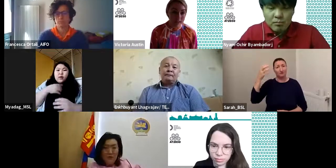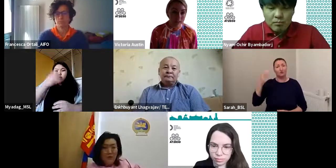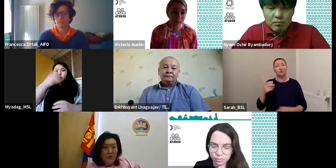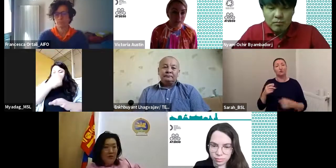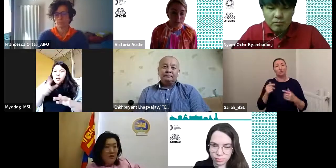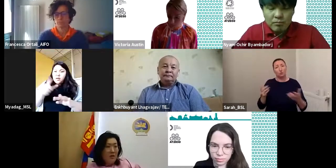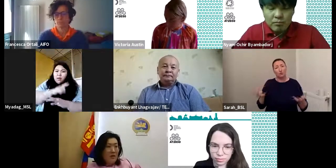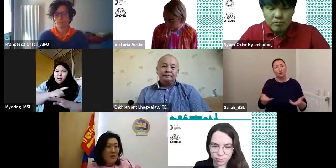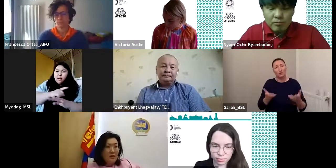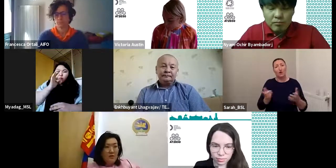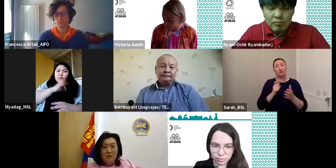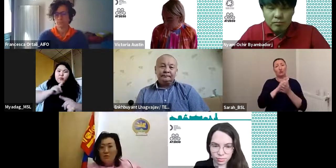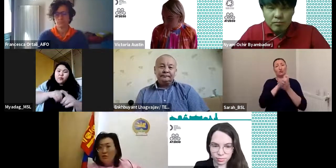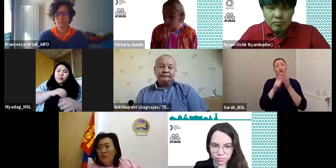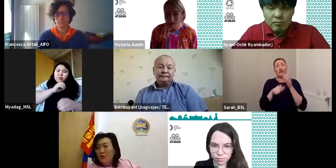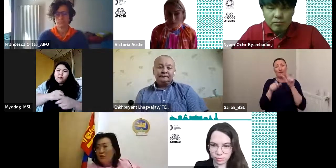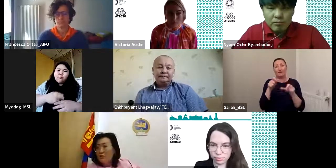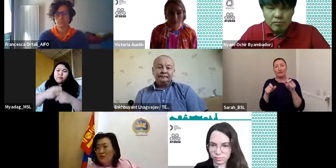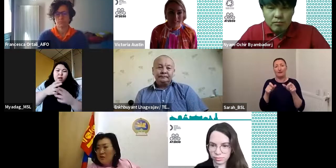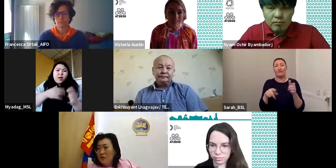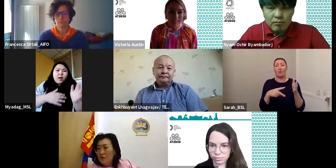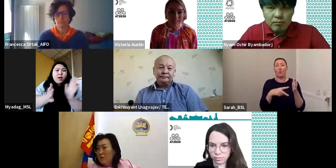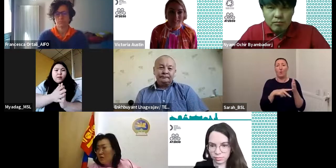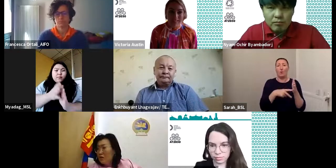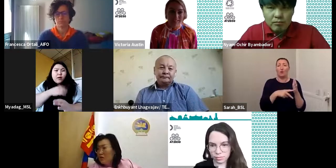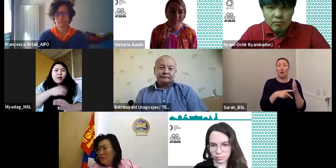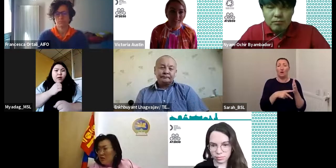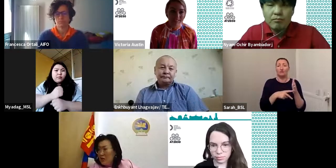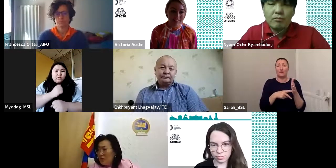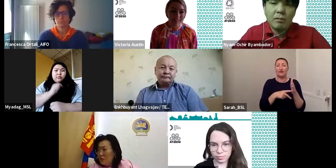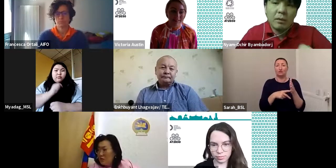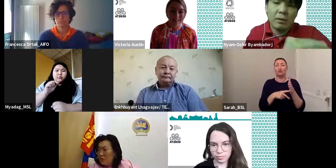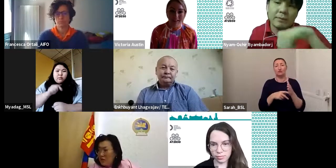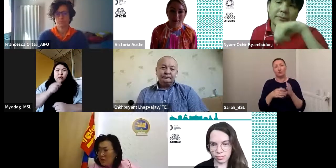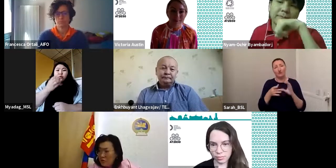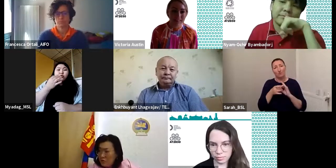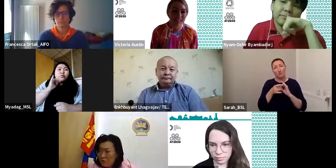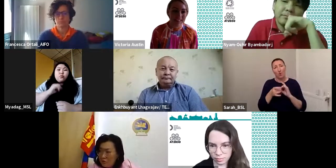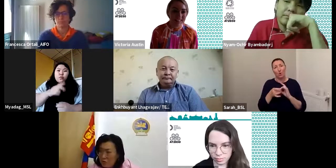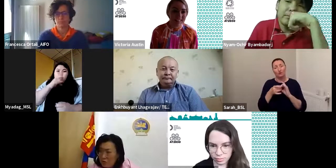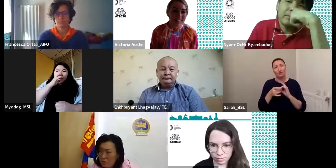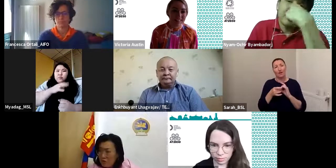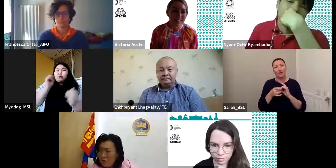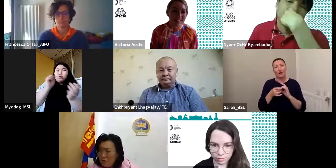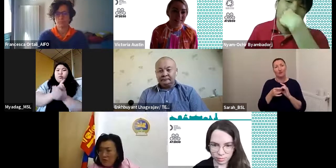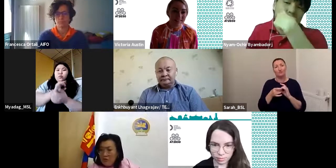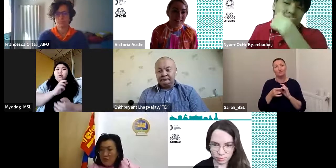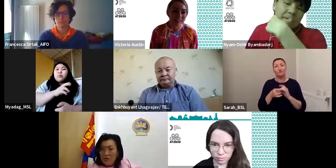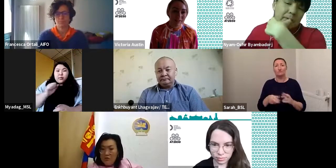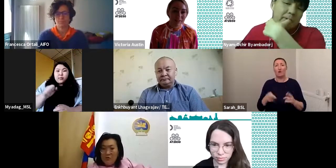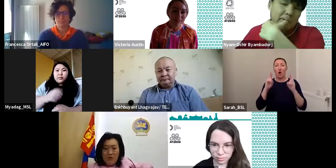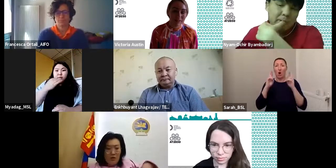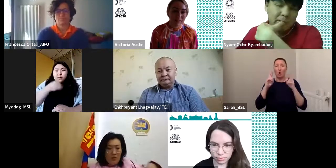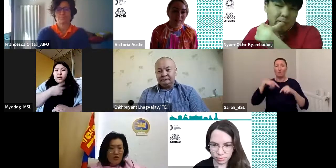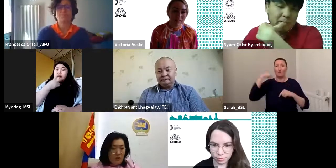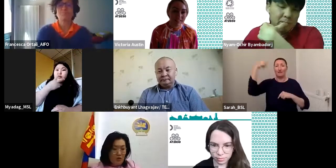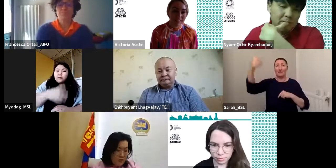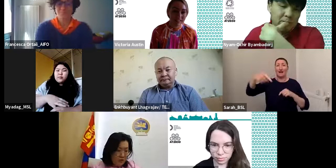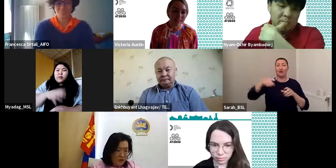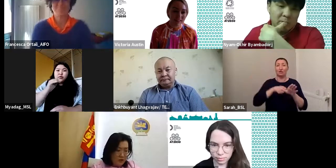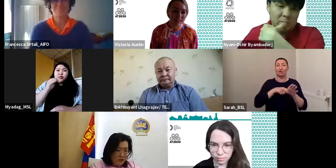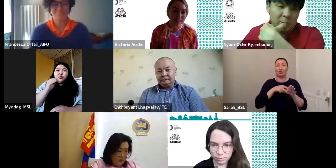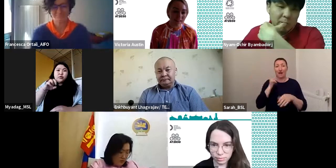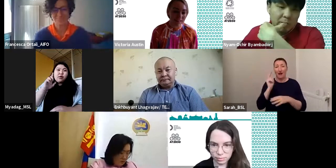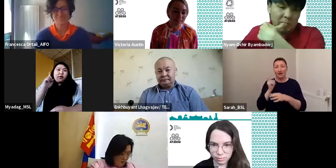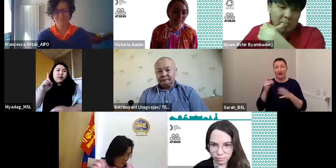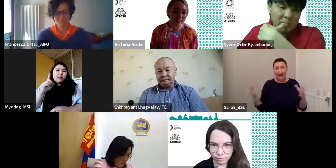working together on this programme. GDI would be delighted to see this meeting happening again in a year's time, and for us all to be